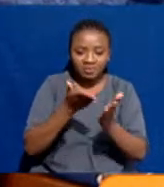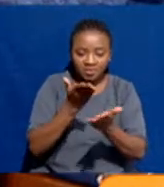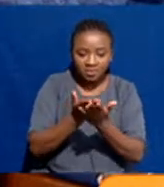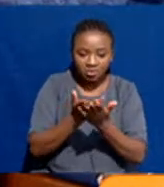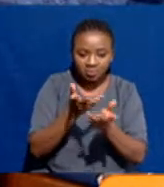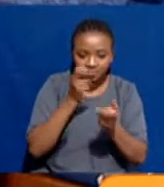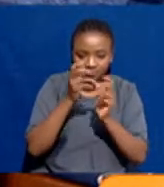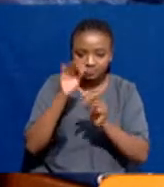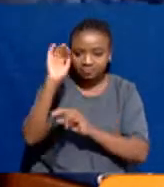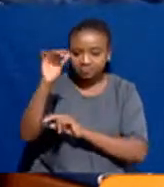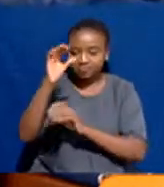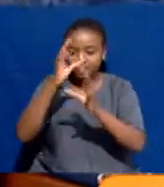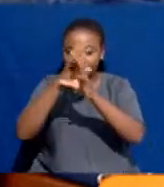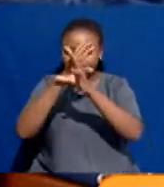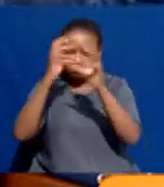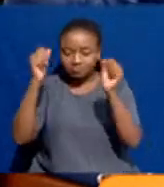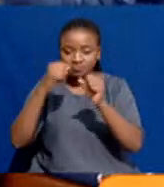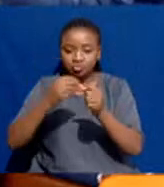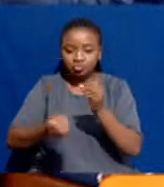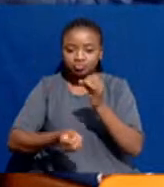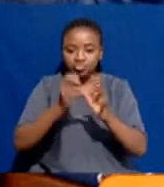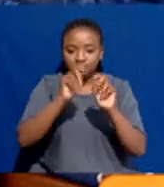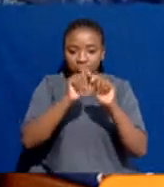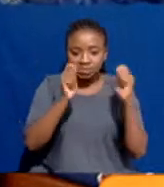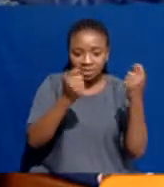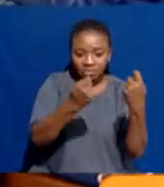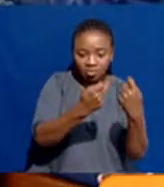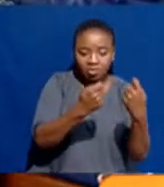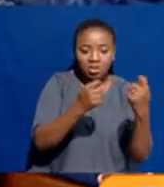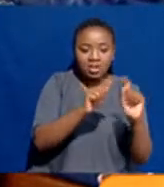a tribunal. And the tribunal was actually